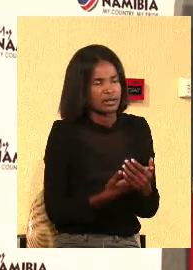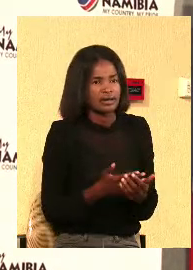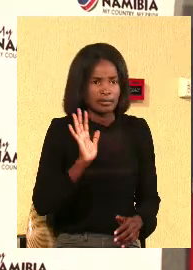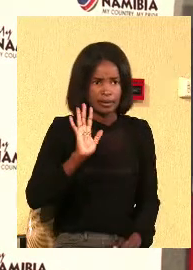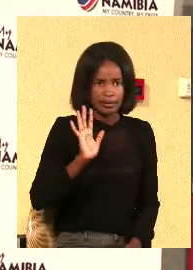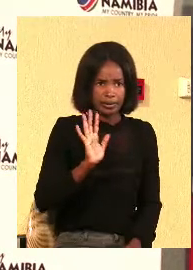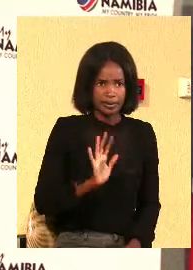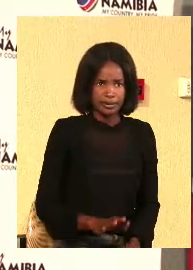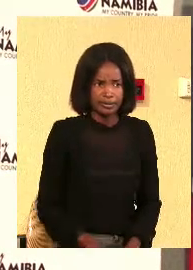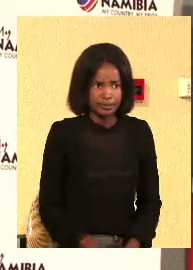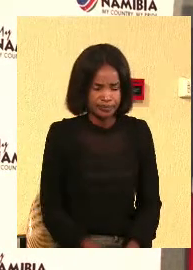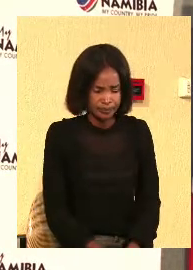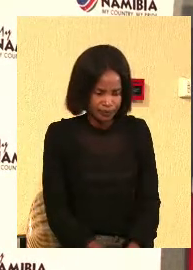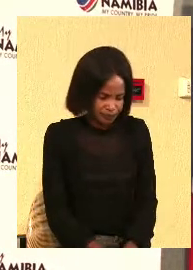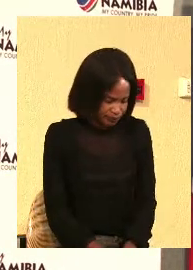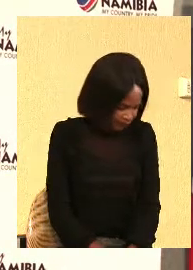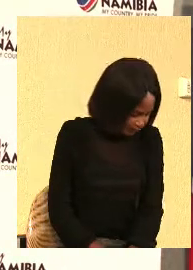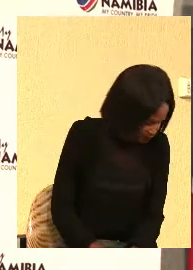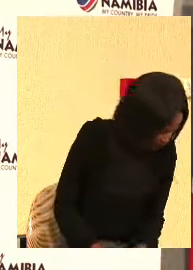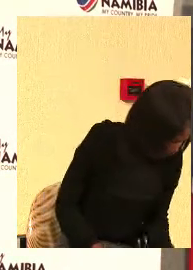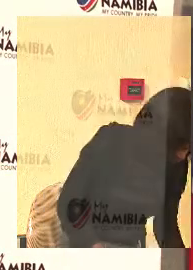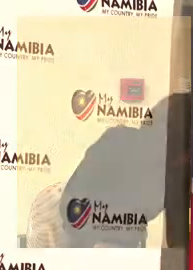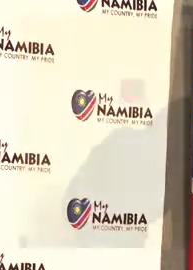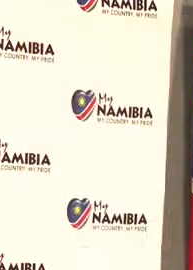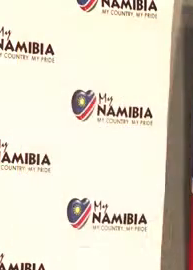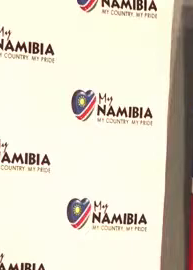goodbye. Thank you. Thank you.